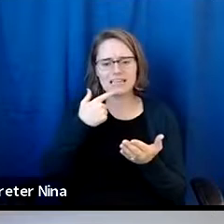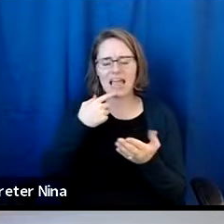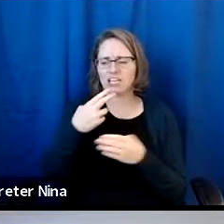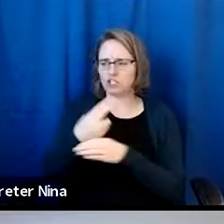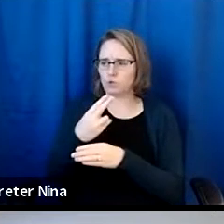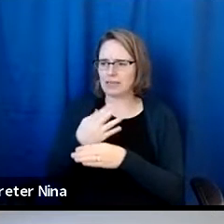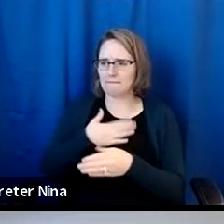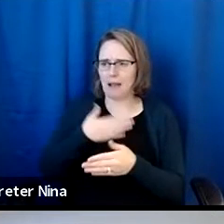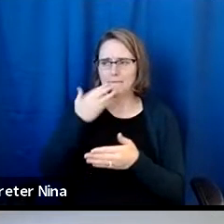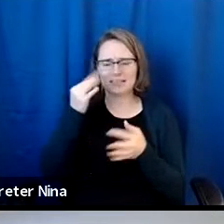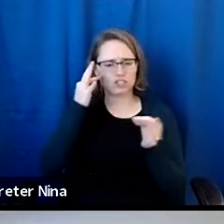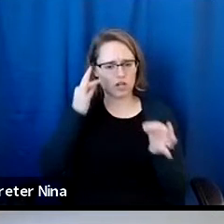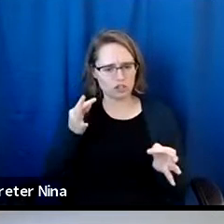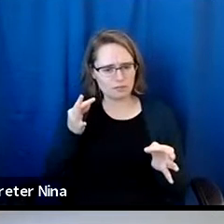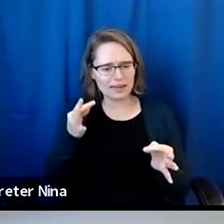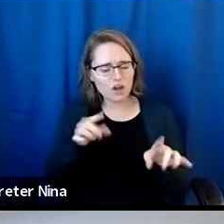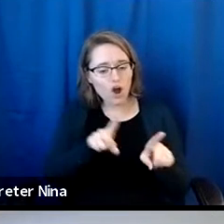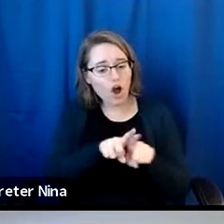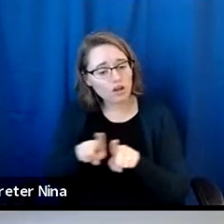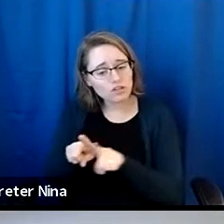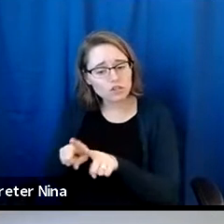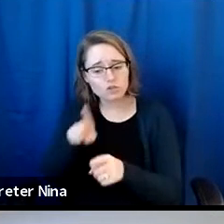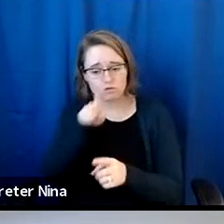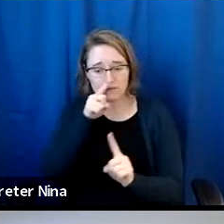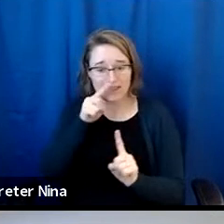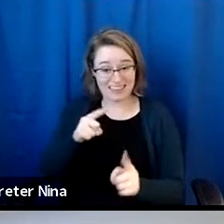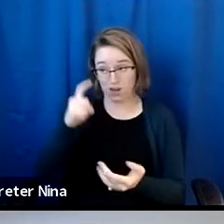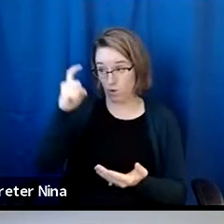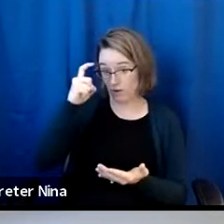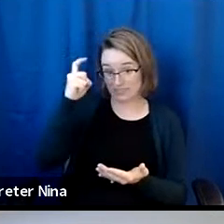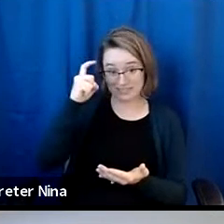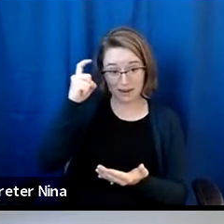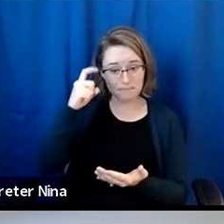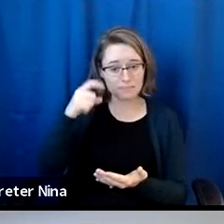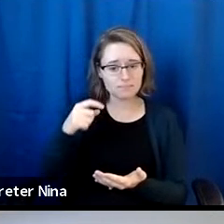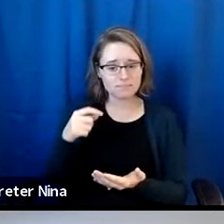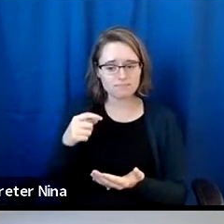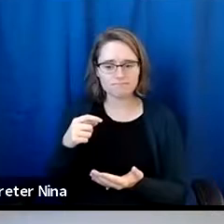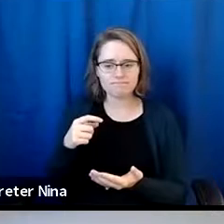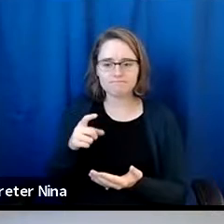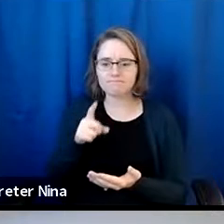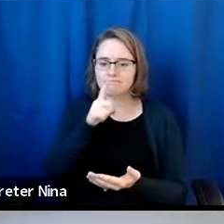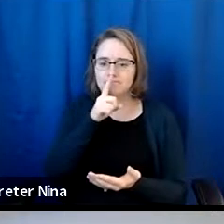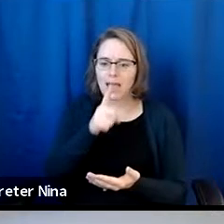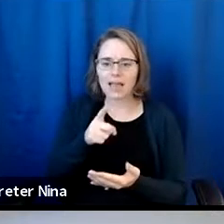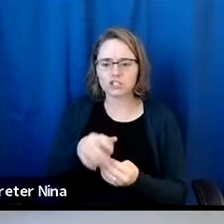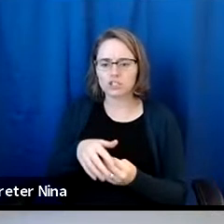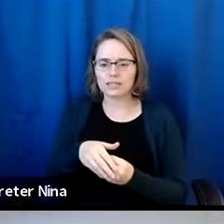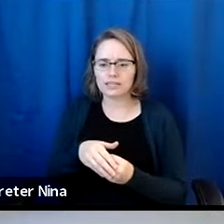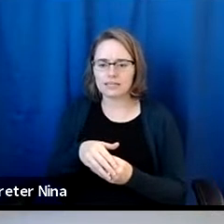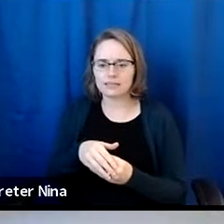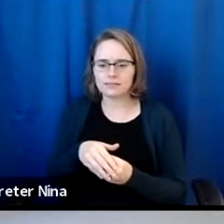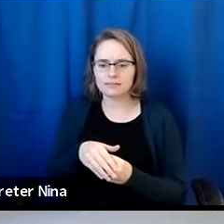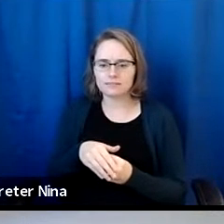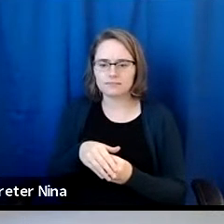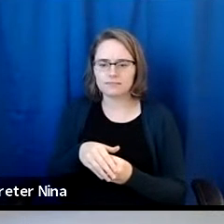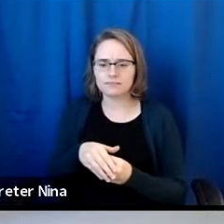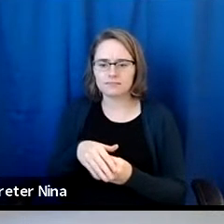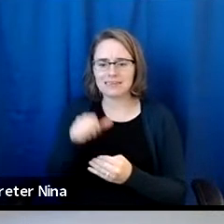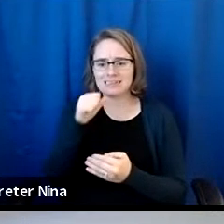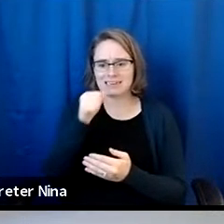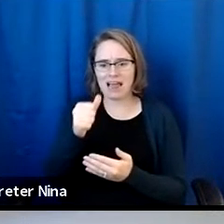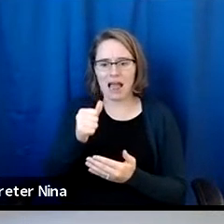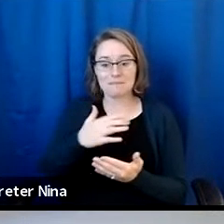judgment. And I think that really where wisdom comes in is actually not so much my